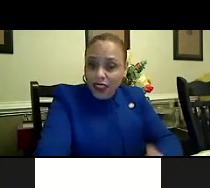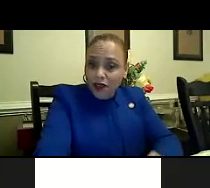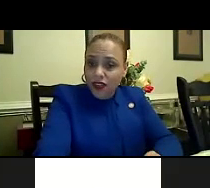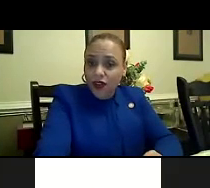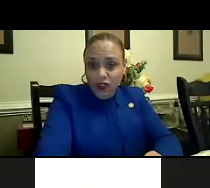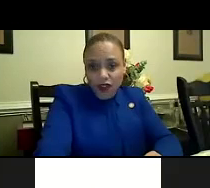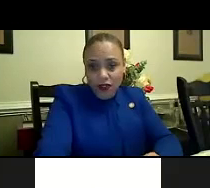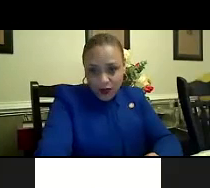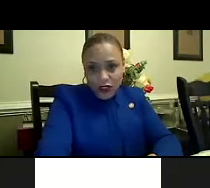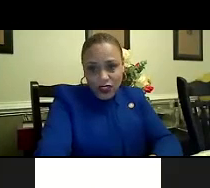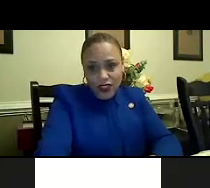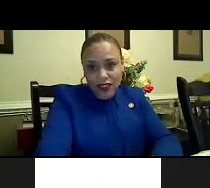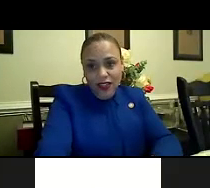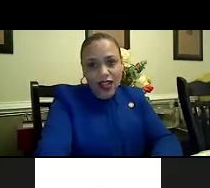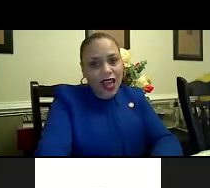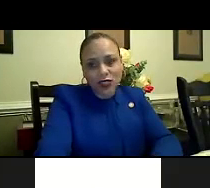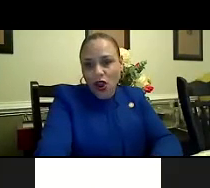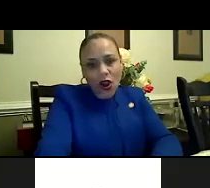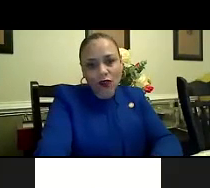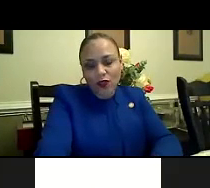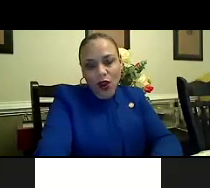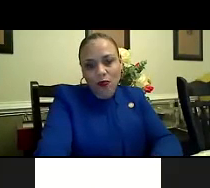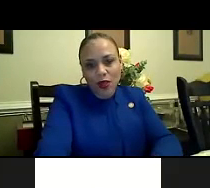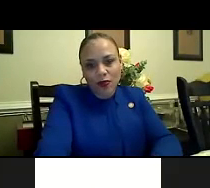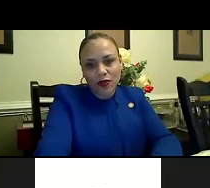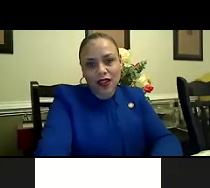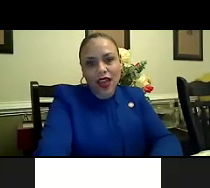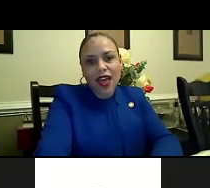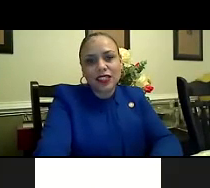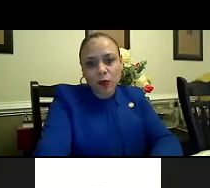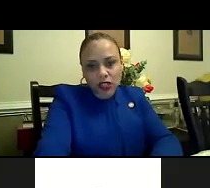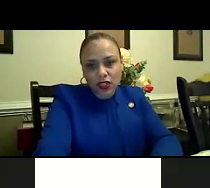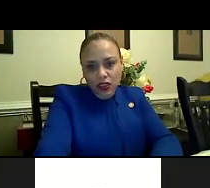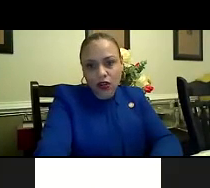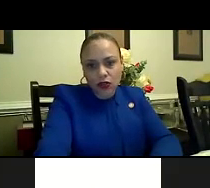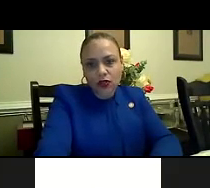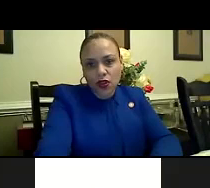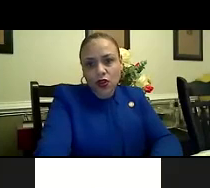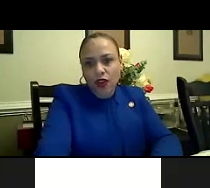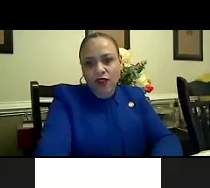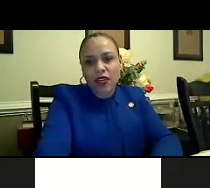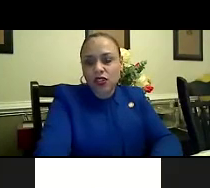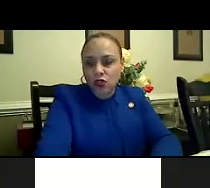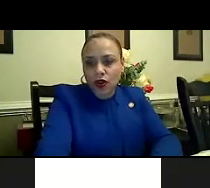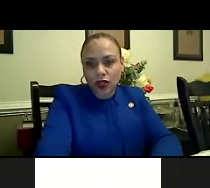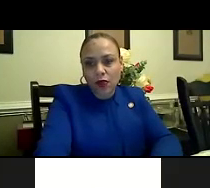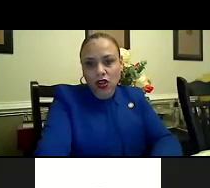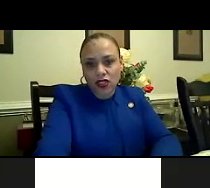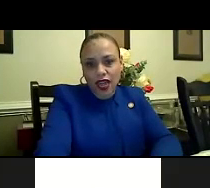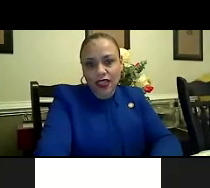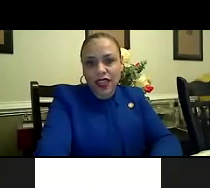the 73rd governor of Virginia, has a heart for all people, especially those who have been